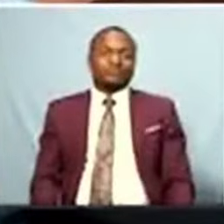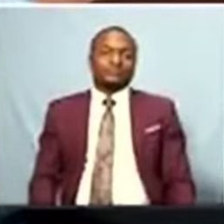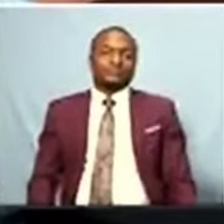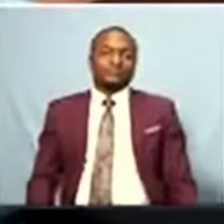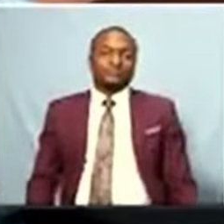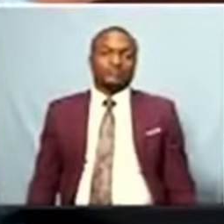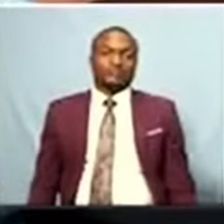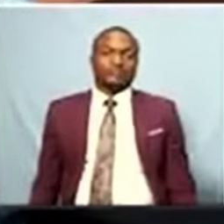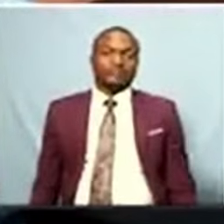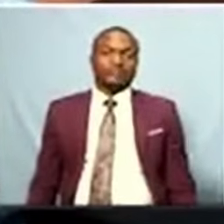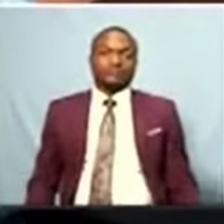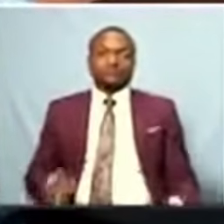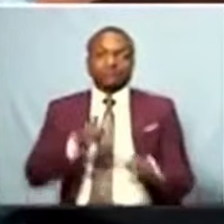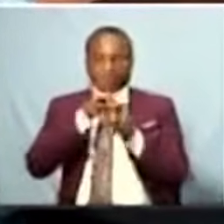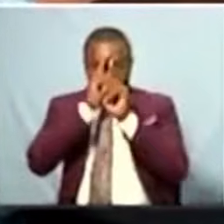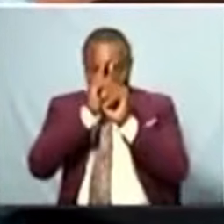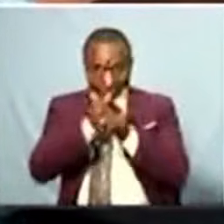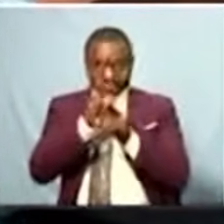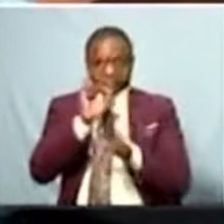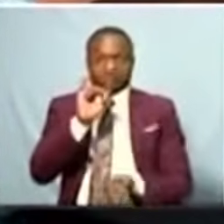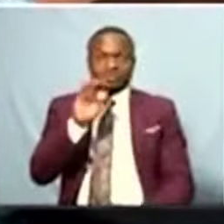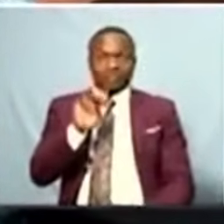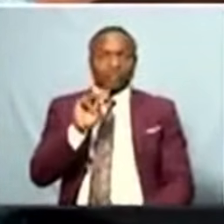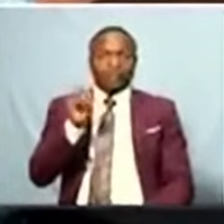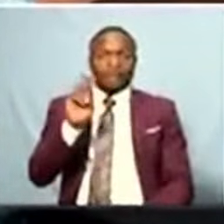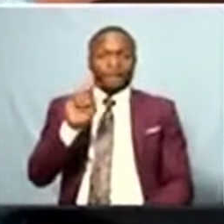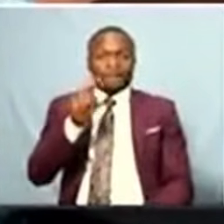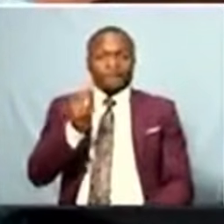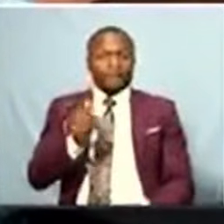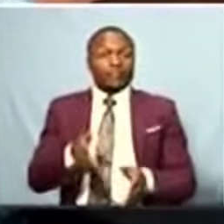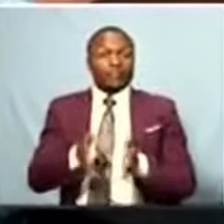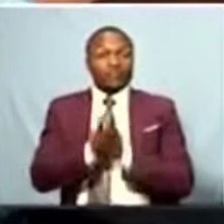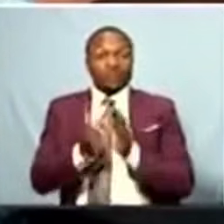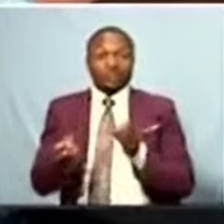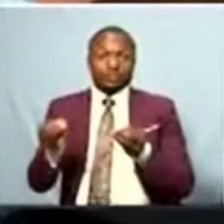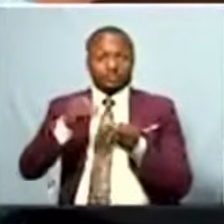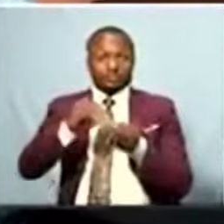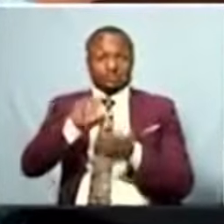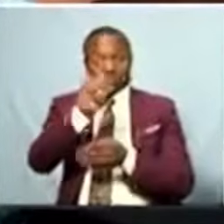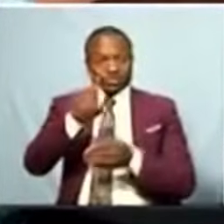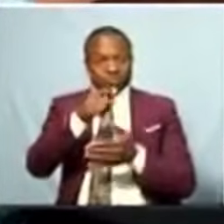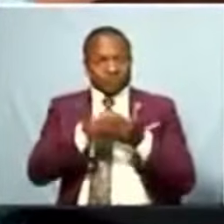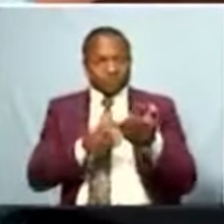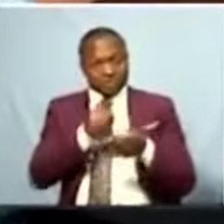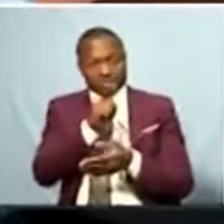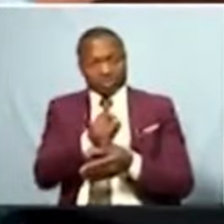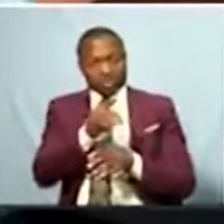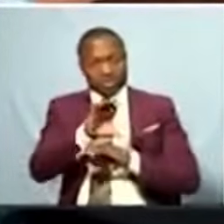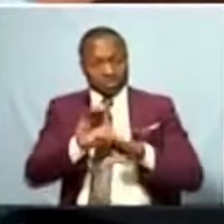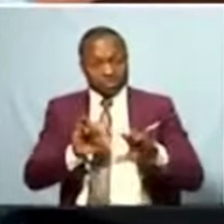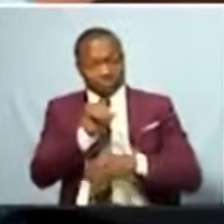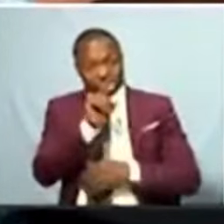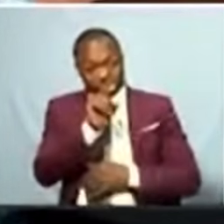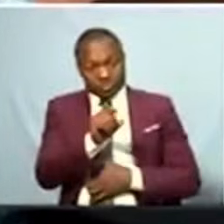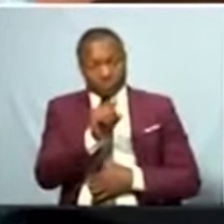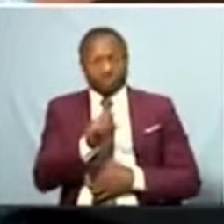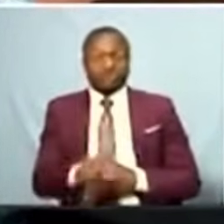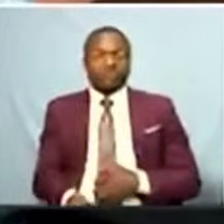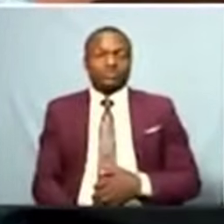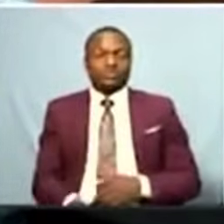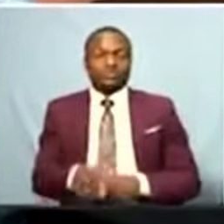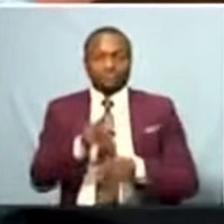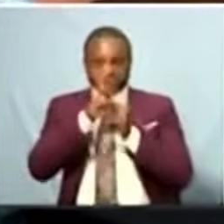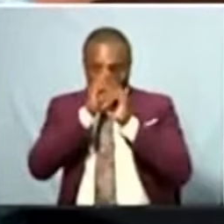So Honorable Amnima has asked a follow-up question on what he asked. What is informing you?